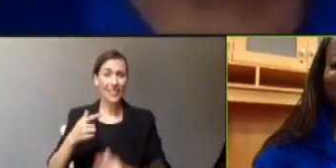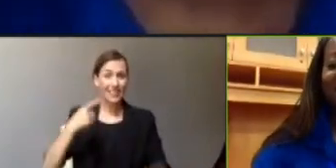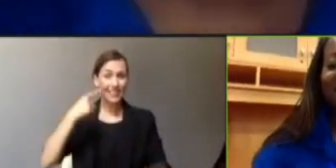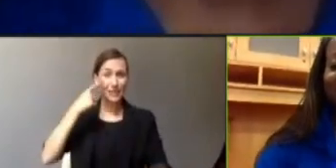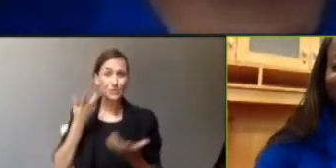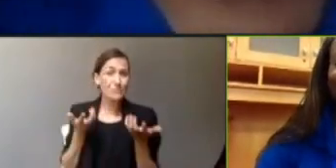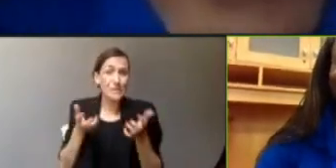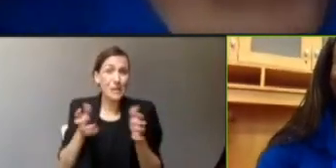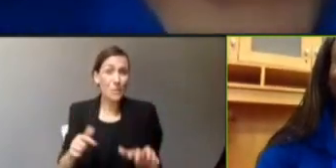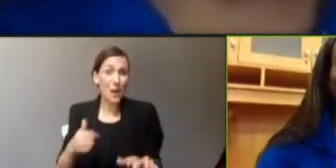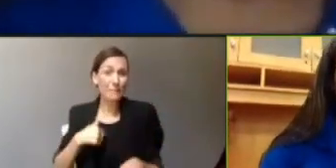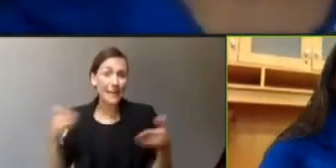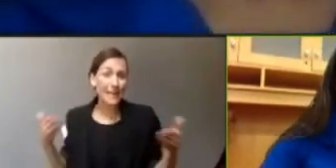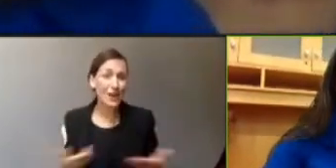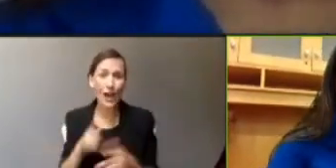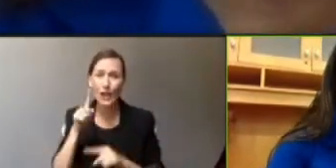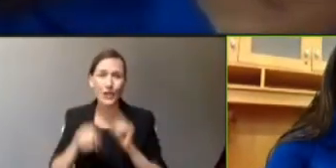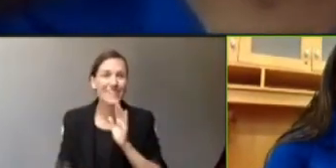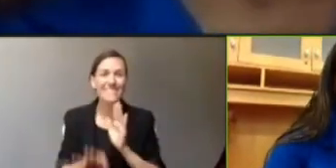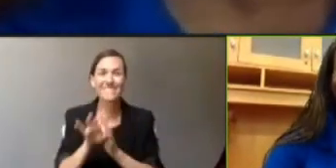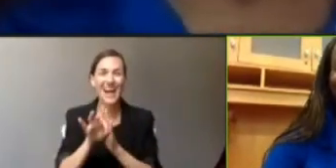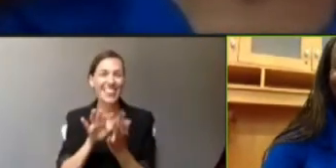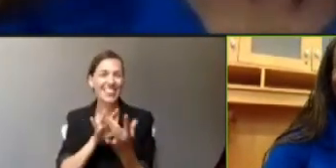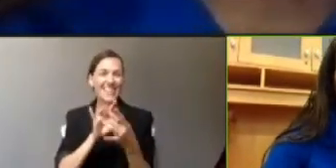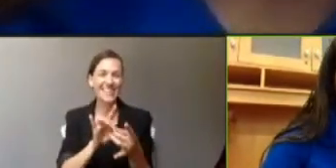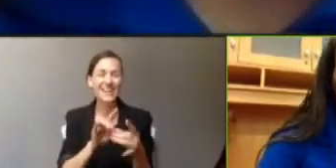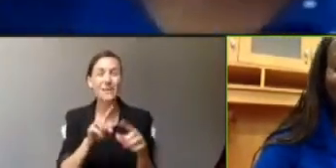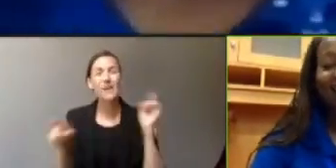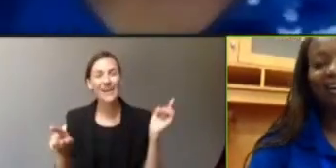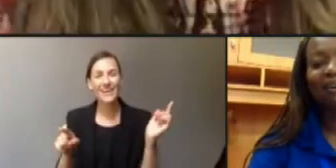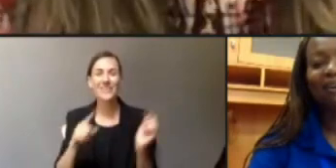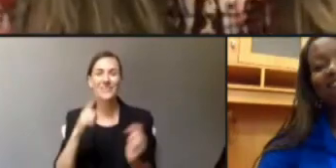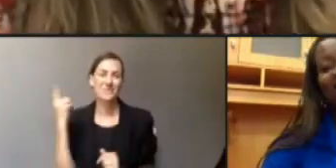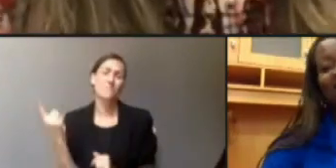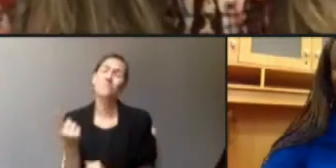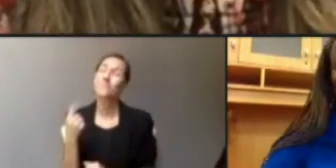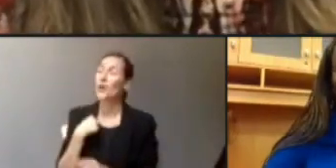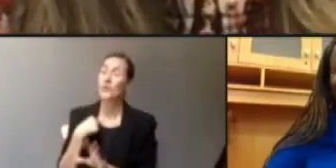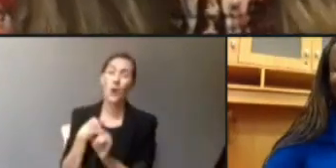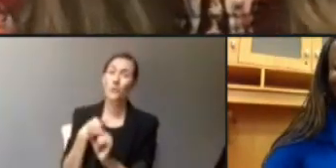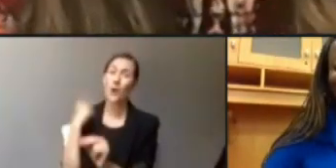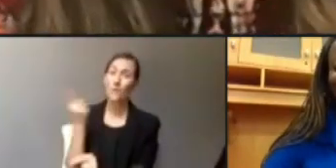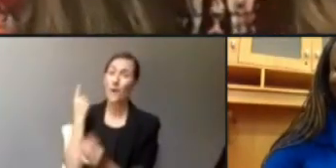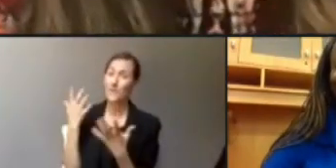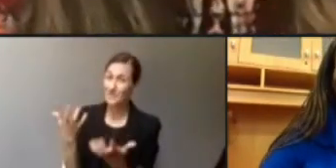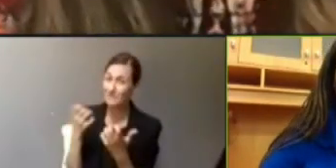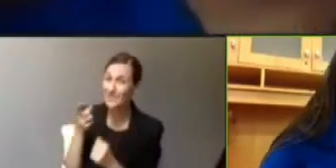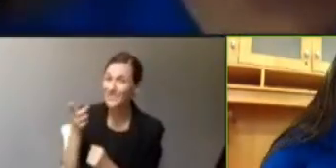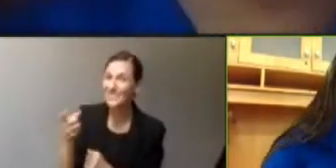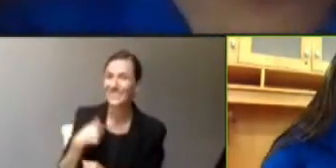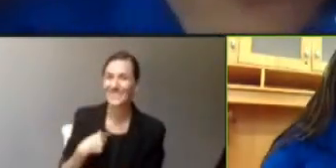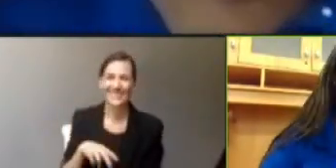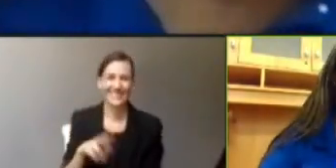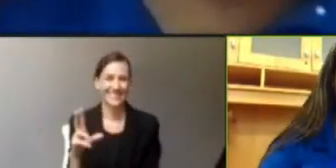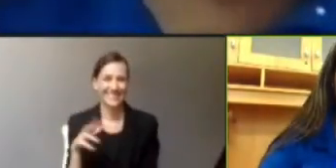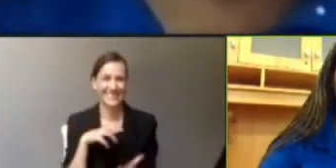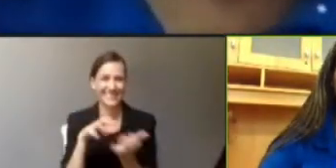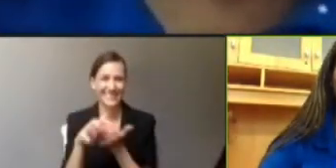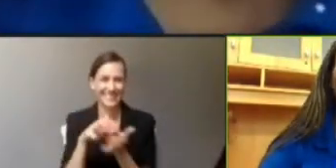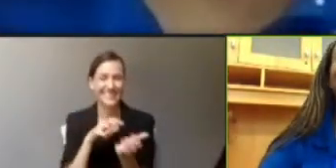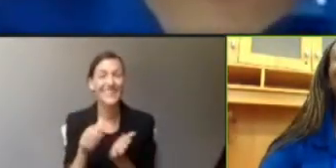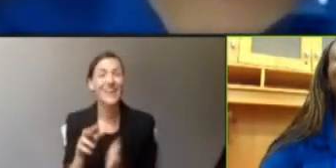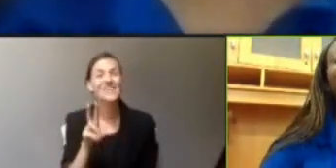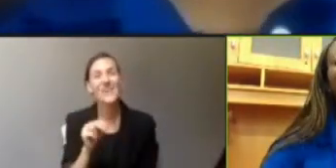didn't want me here because I couldn't find the link, but we always want you. You know you're always welcome. Thank no, I know that I'm